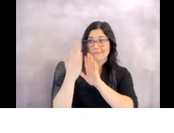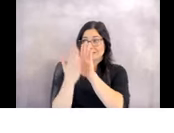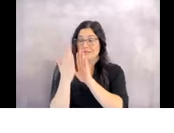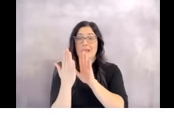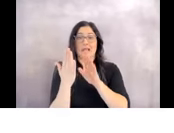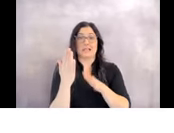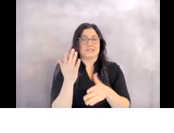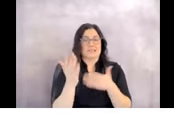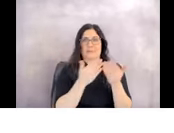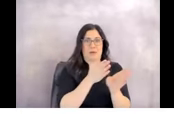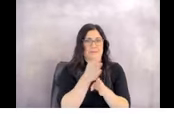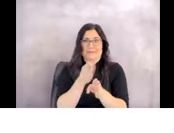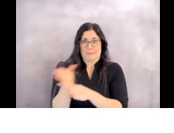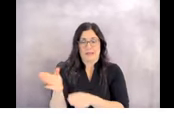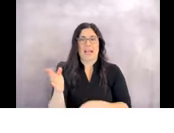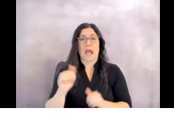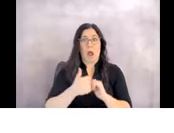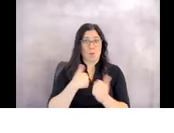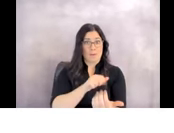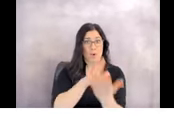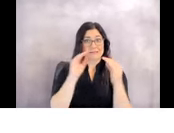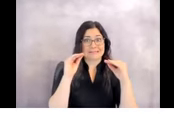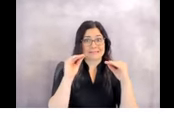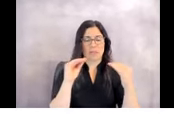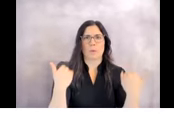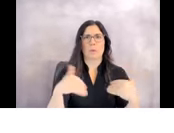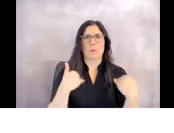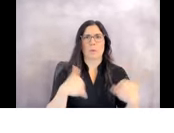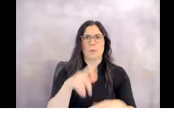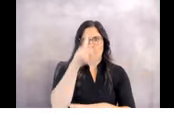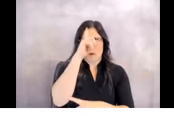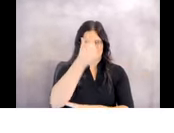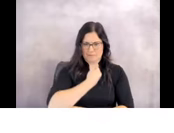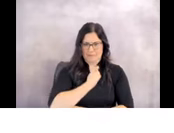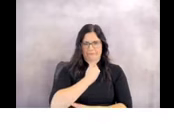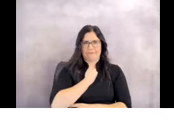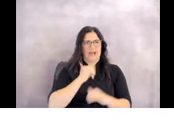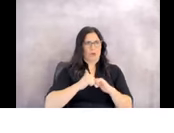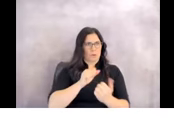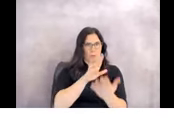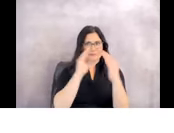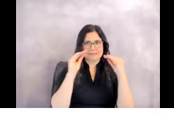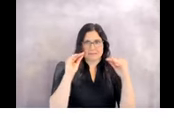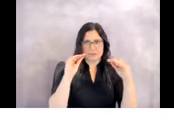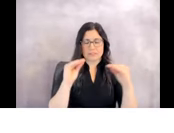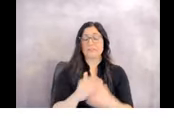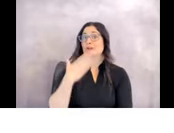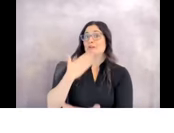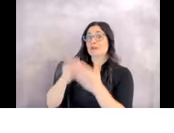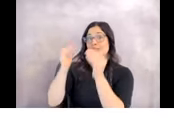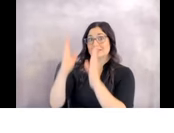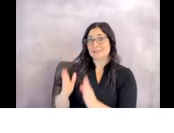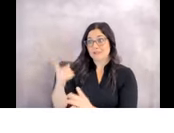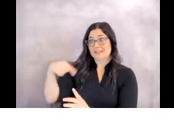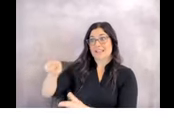what the discipline is, what the way that we have our classroom structured. But the good teachers are the ones